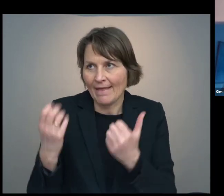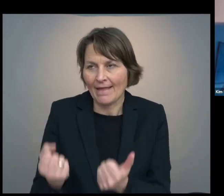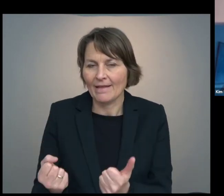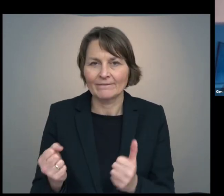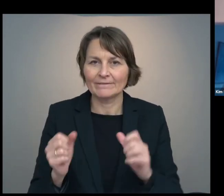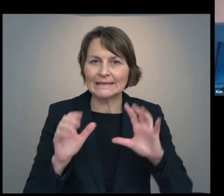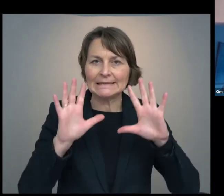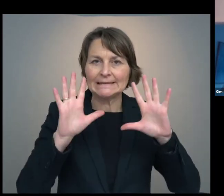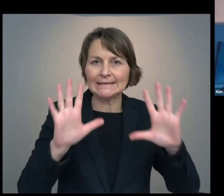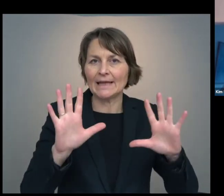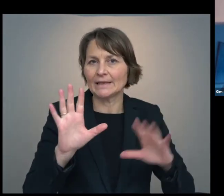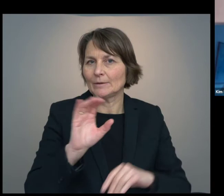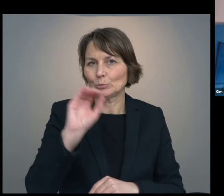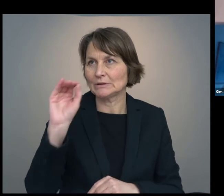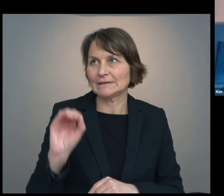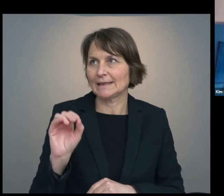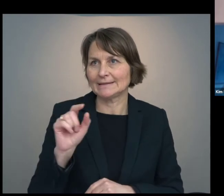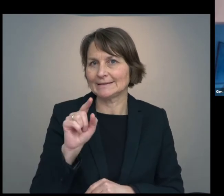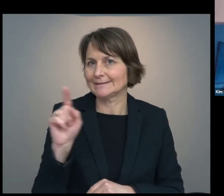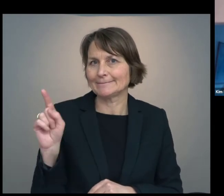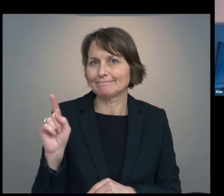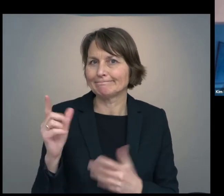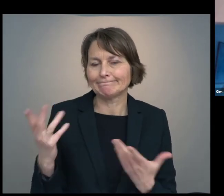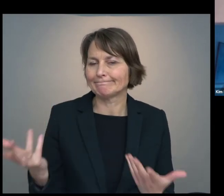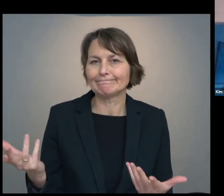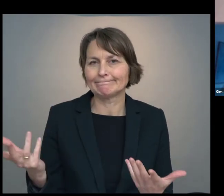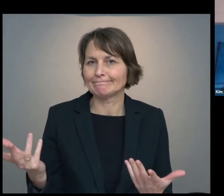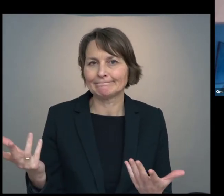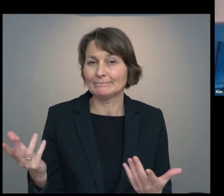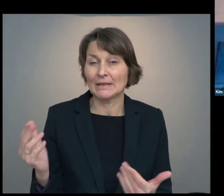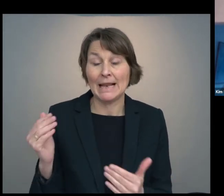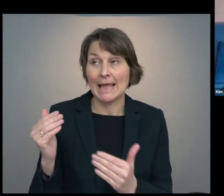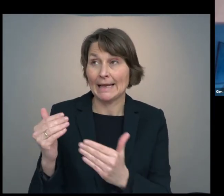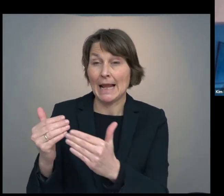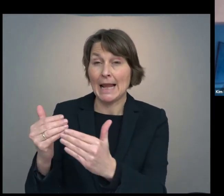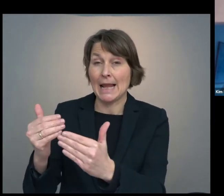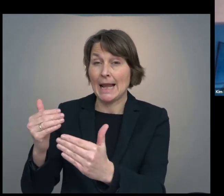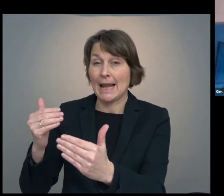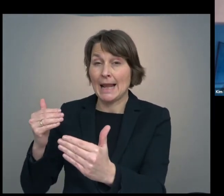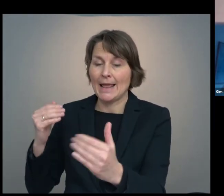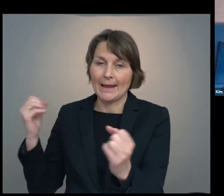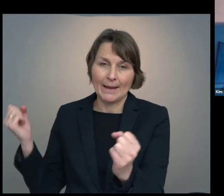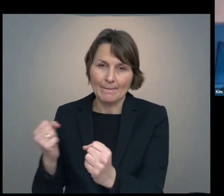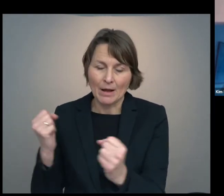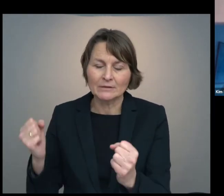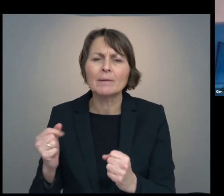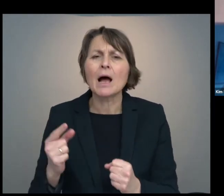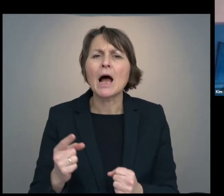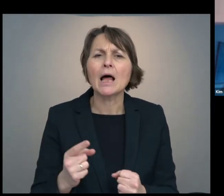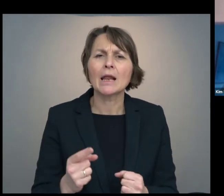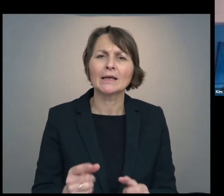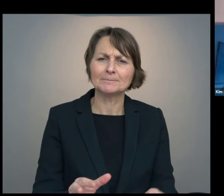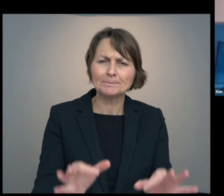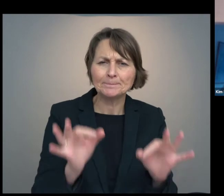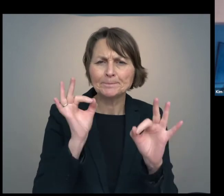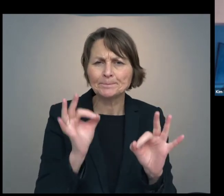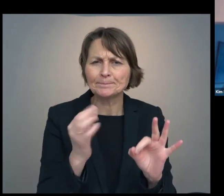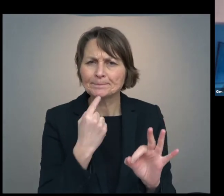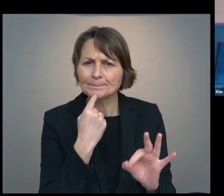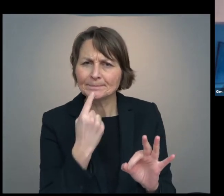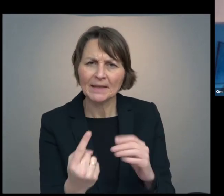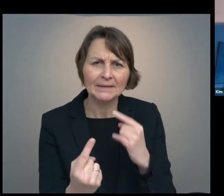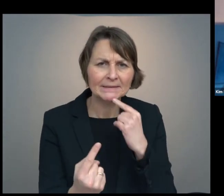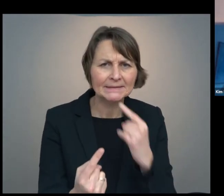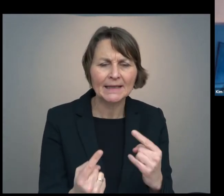away from having 10% of that number. Very far away. I will not